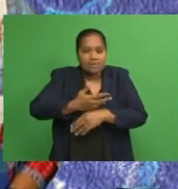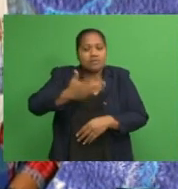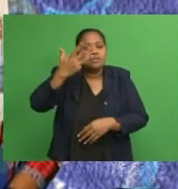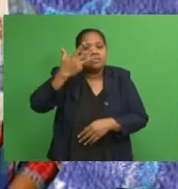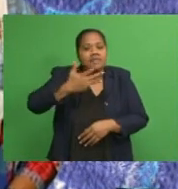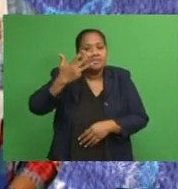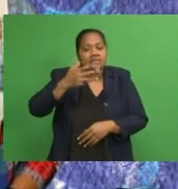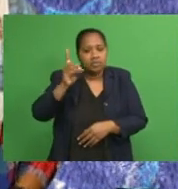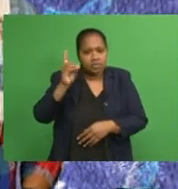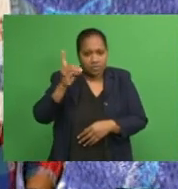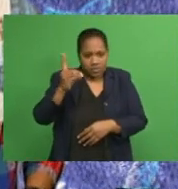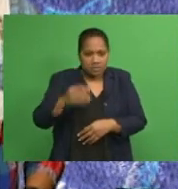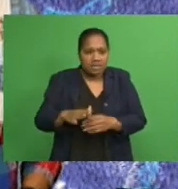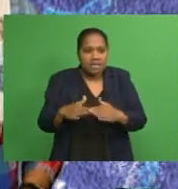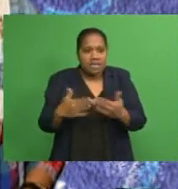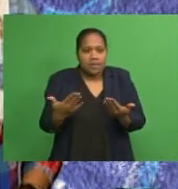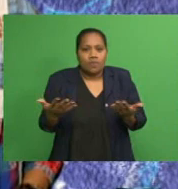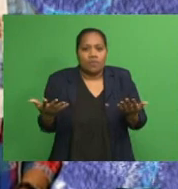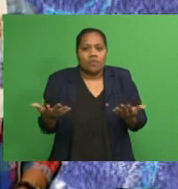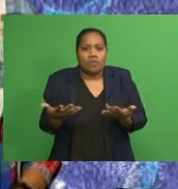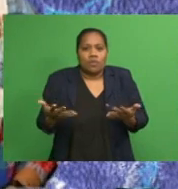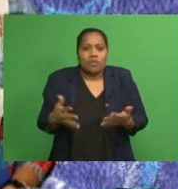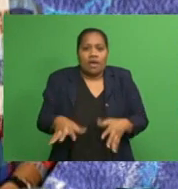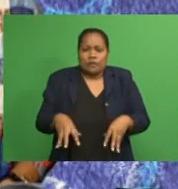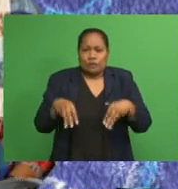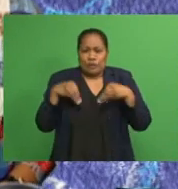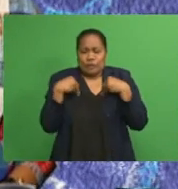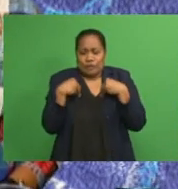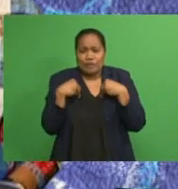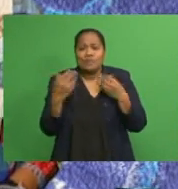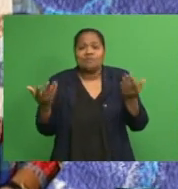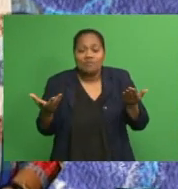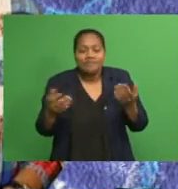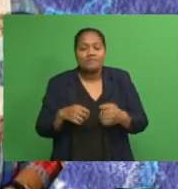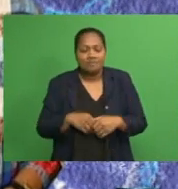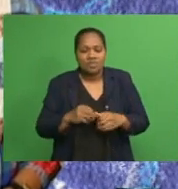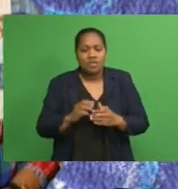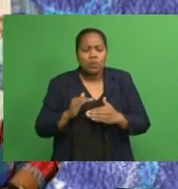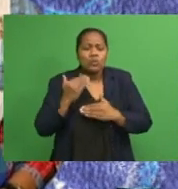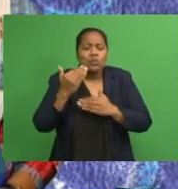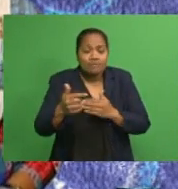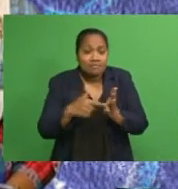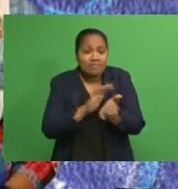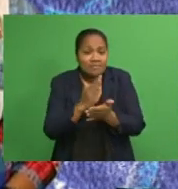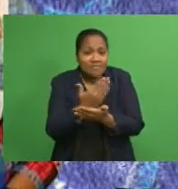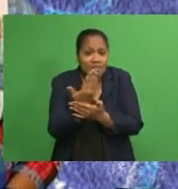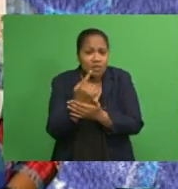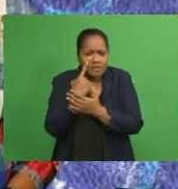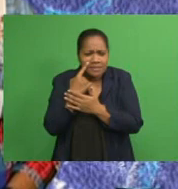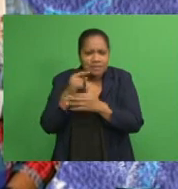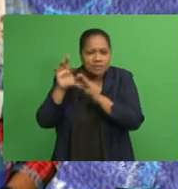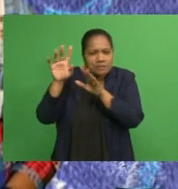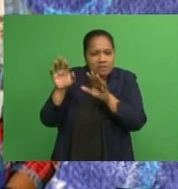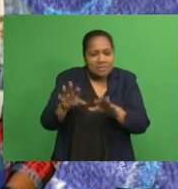degrees. Now, where's the big comforters at? And looking further on to Thursday, it will see scattered showers